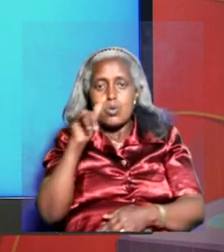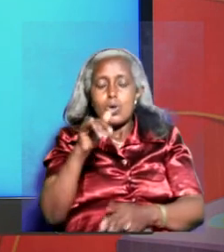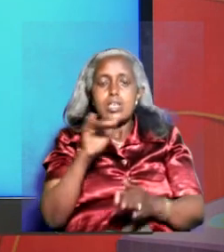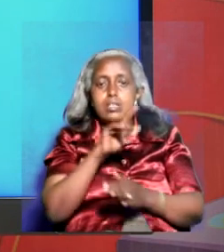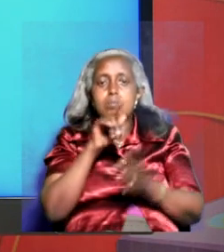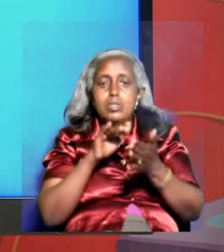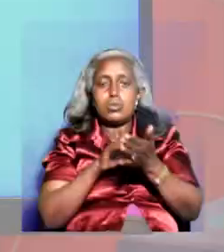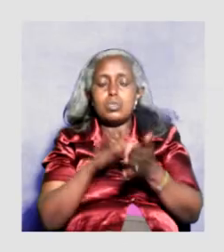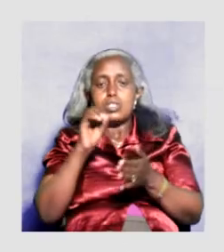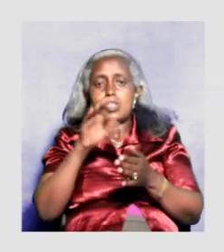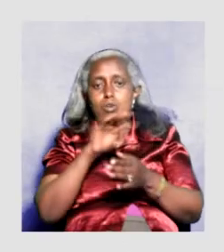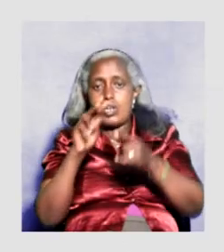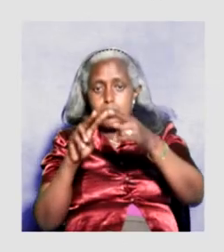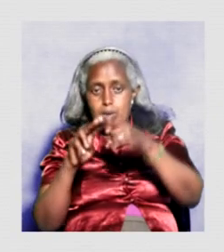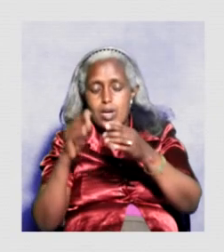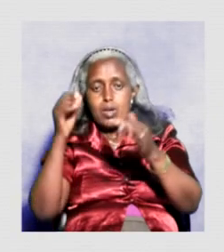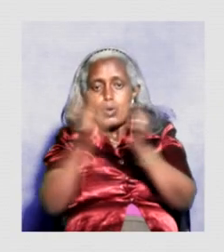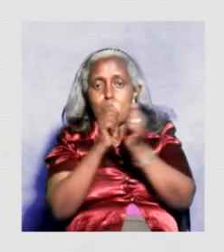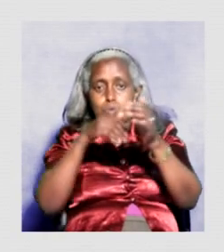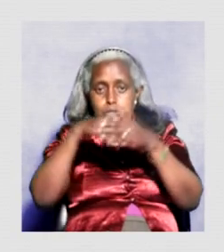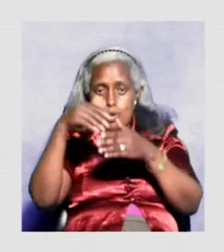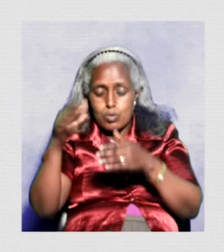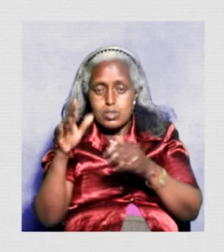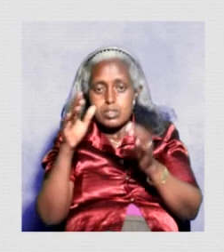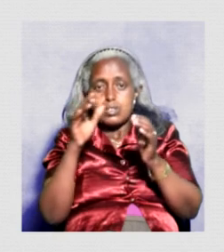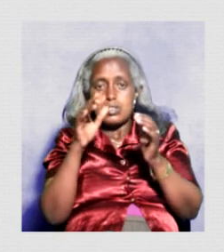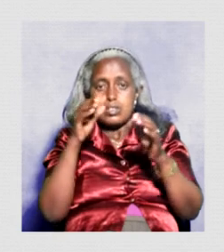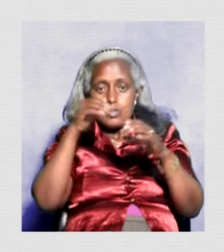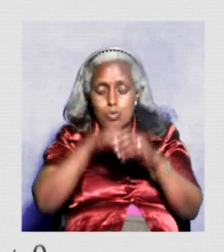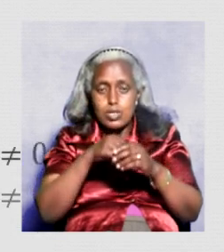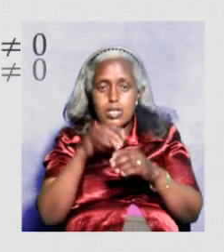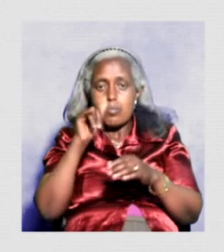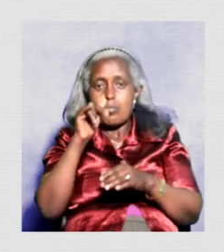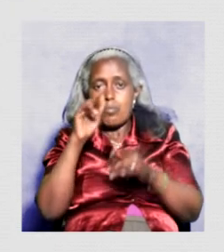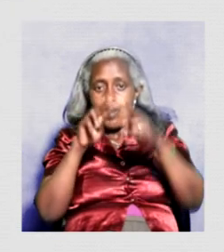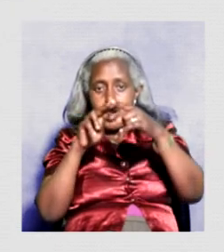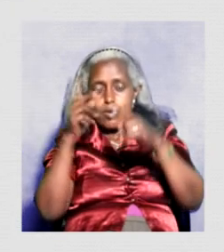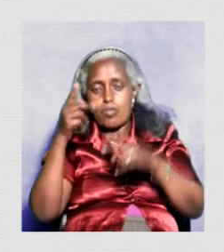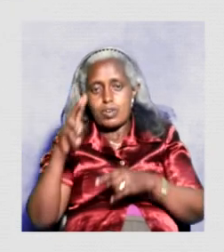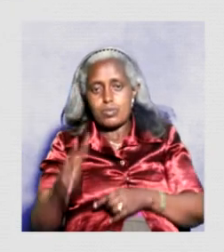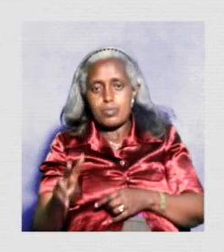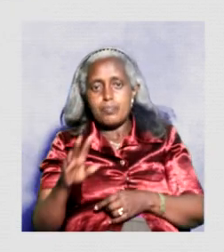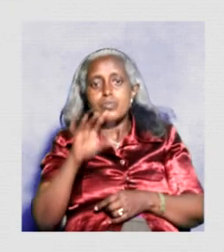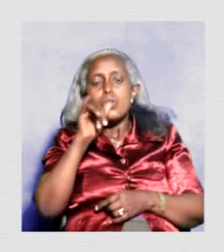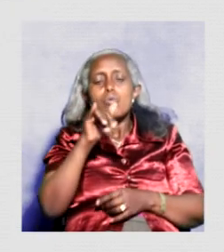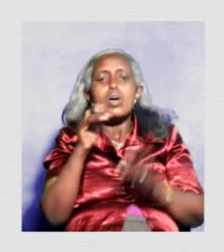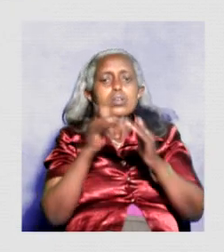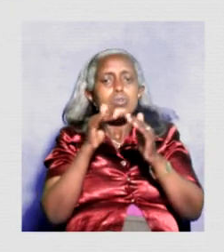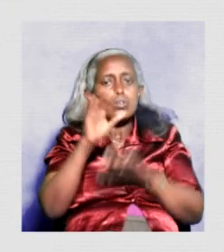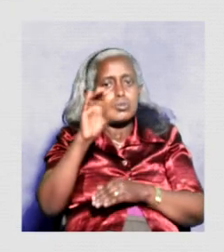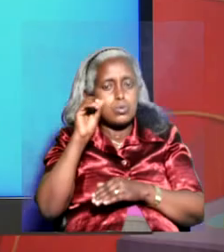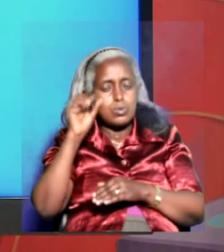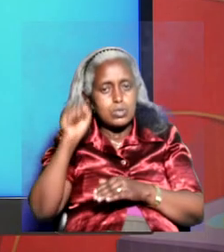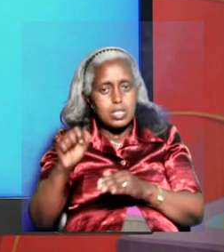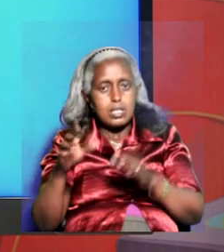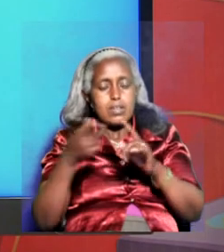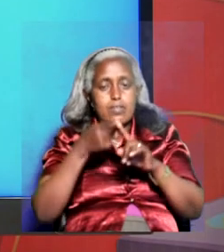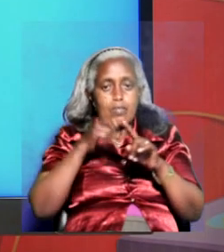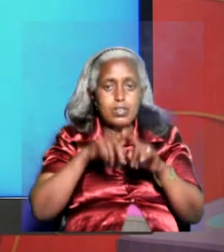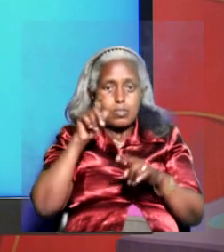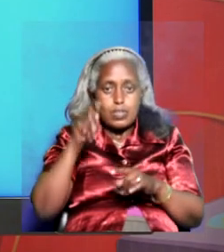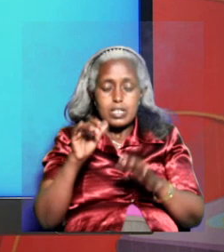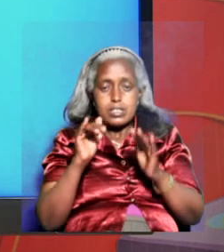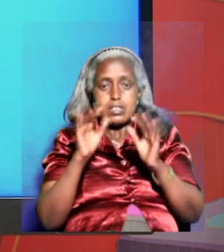between 0 and pi without including pi over 2. y is equal to cosec inverse of x is defined